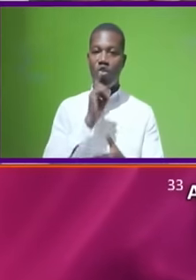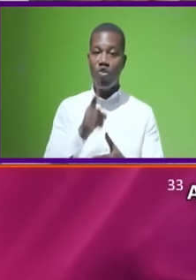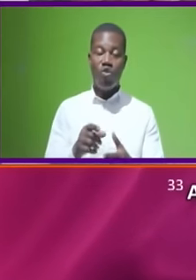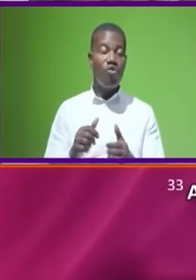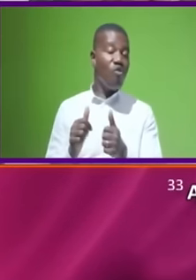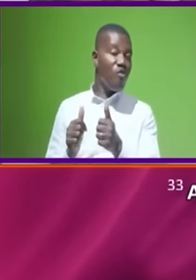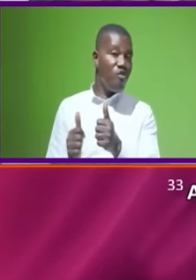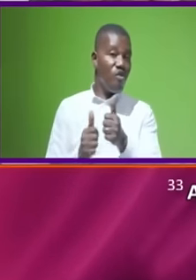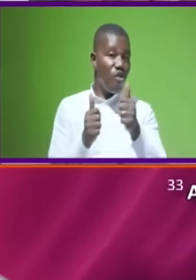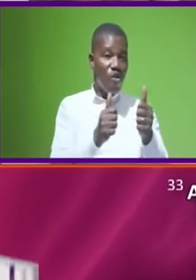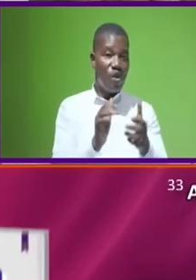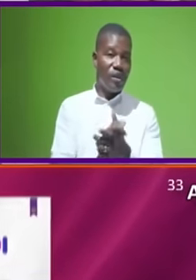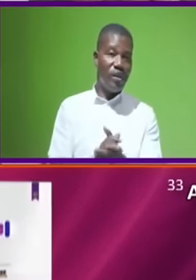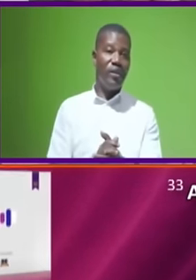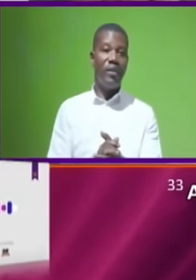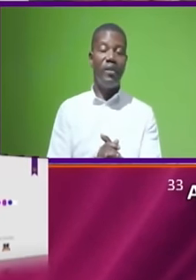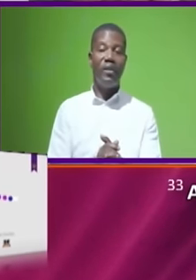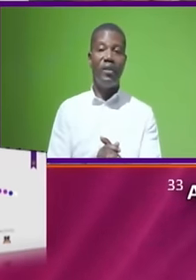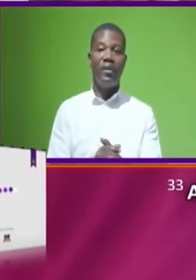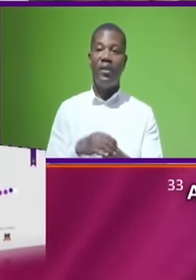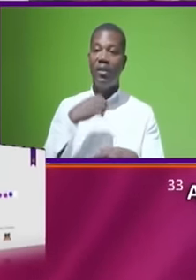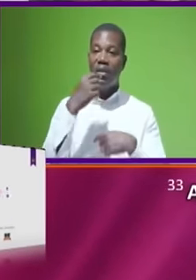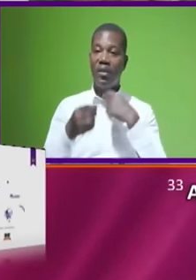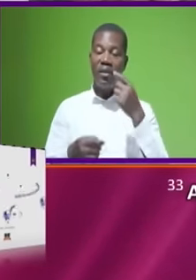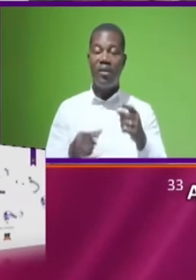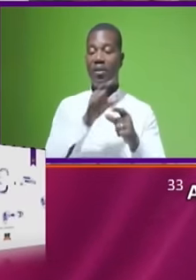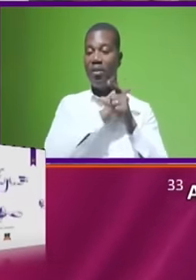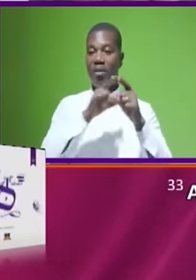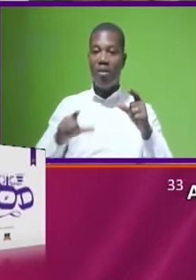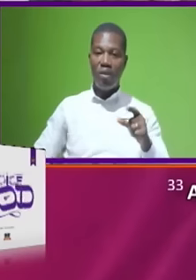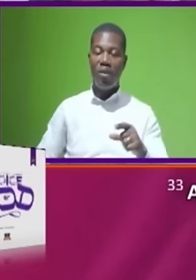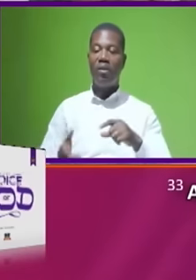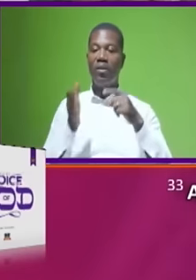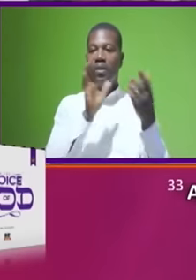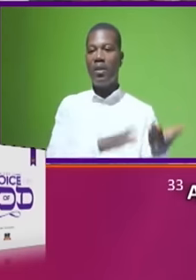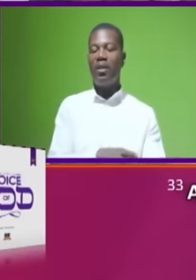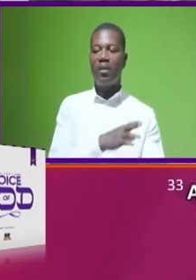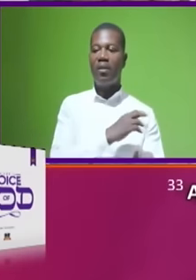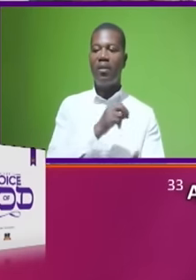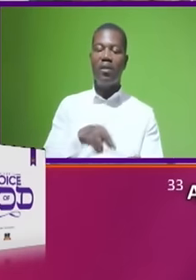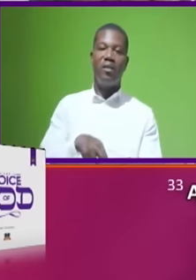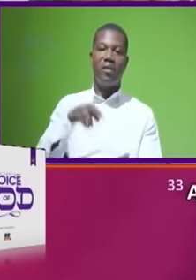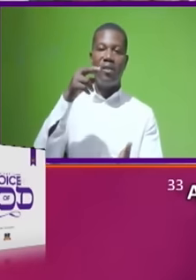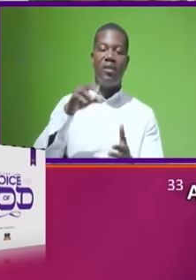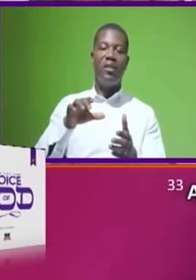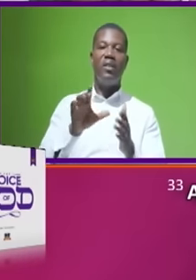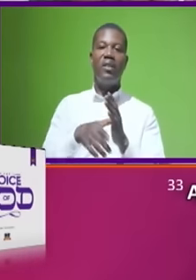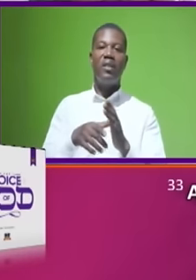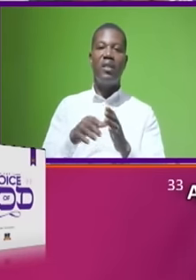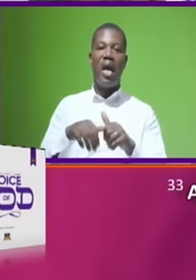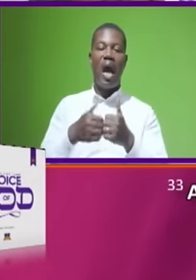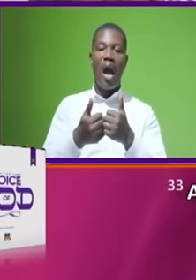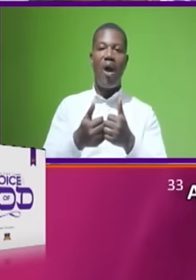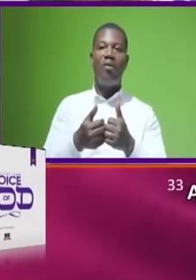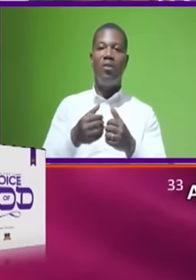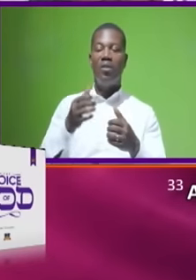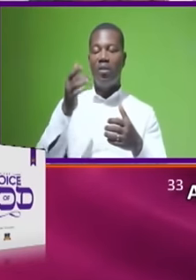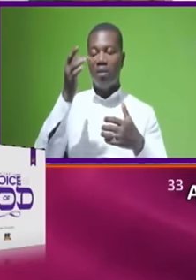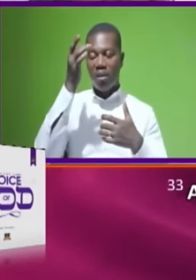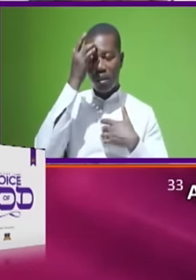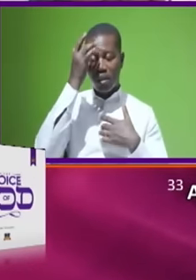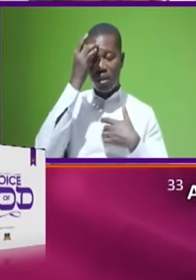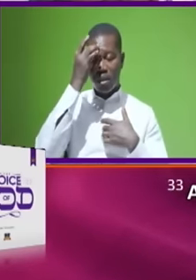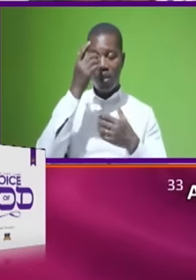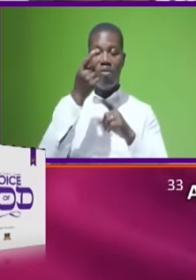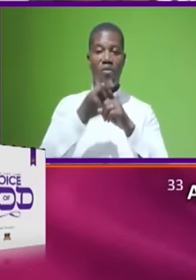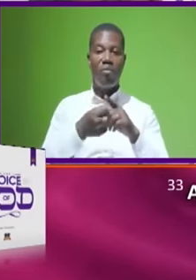no edi Awurade ni wo ne ne sɔre yɛ ne ho adanseɛ. Ɛne ebesi dɛn. And now we are